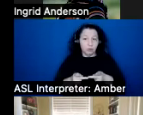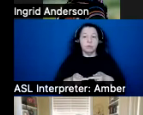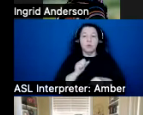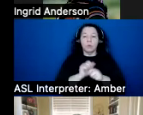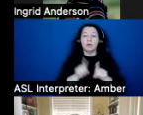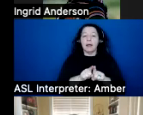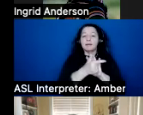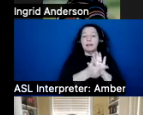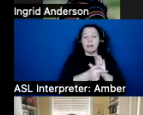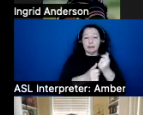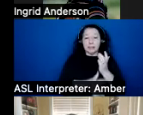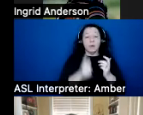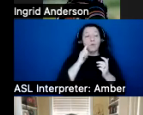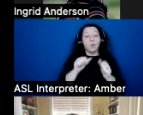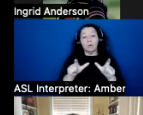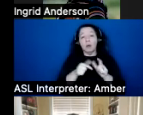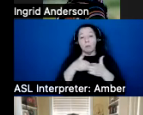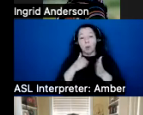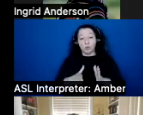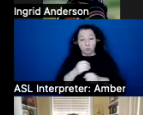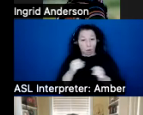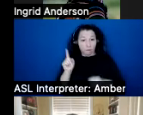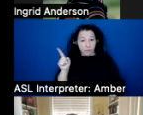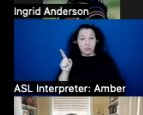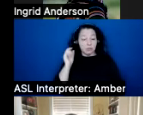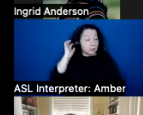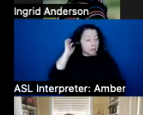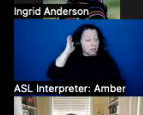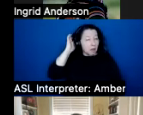tribal prosecutor's office, which was,